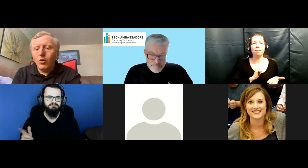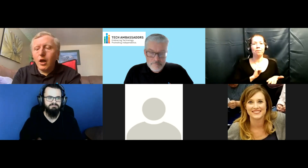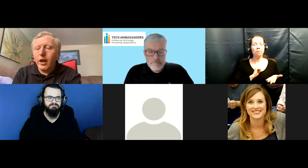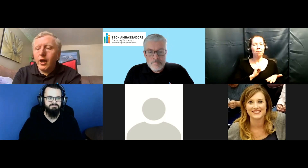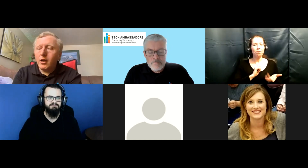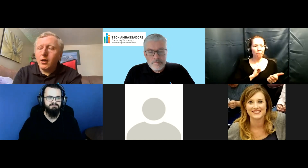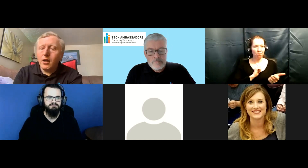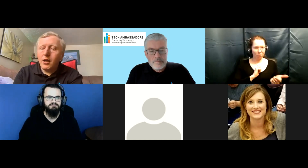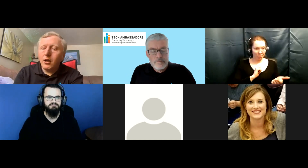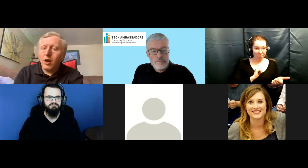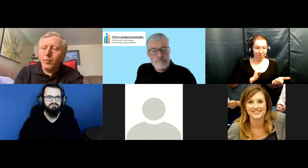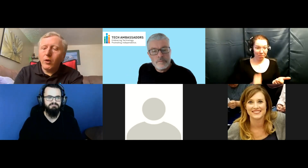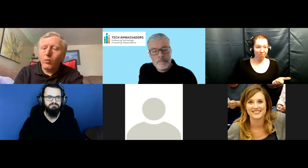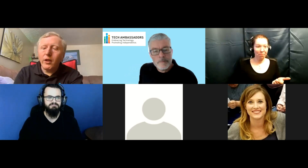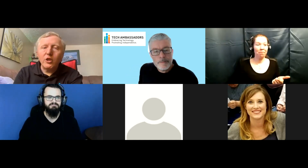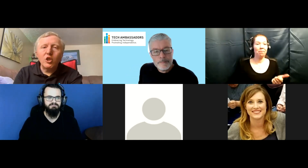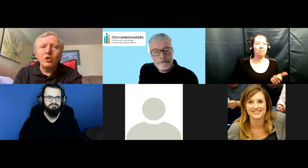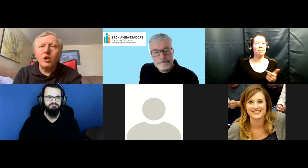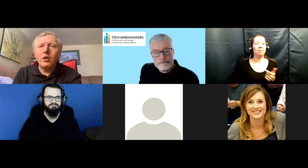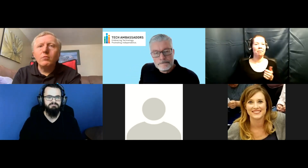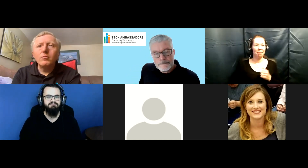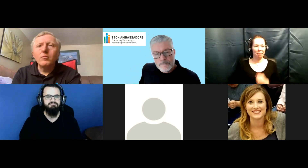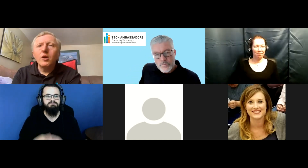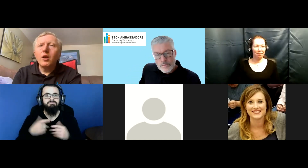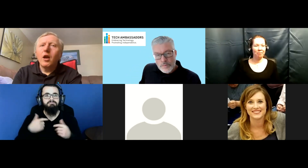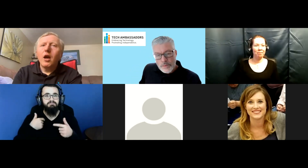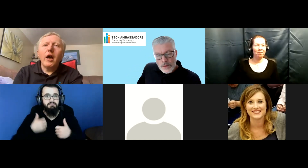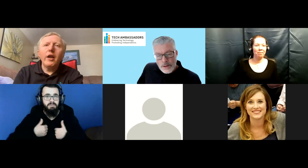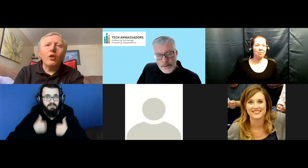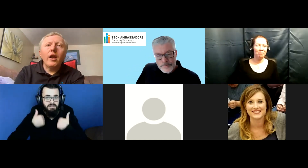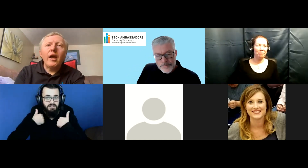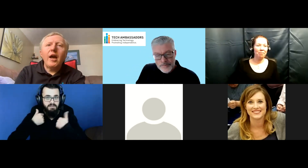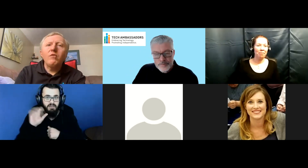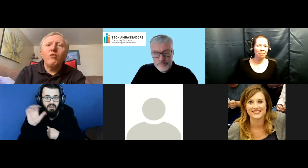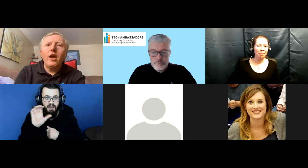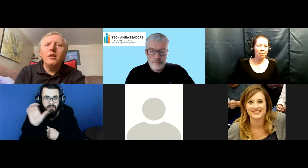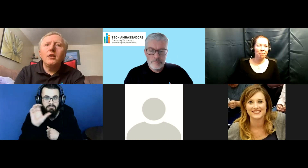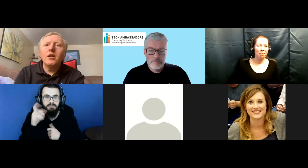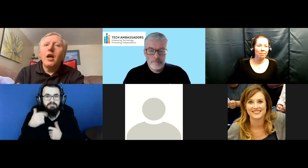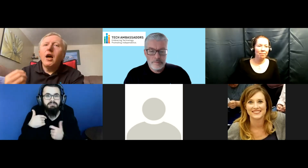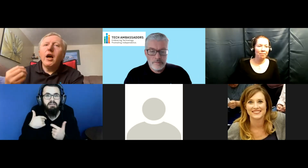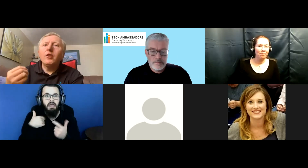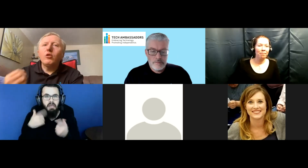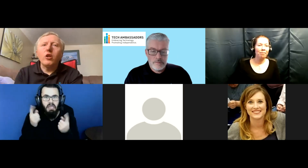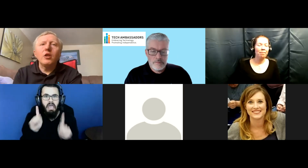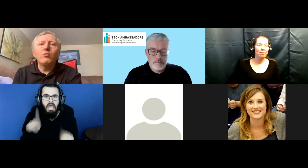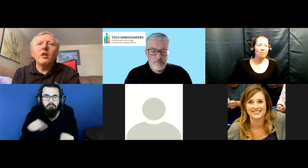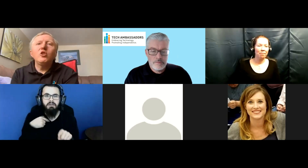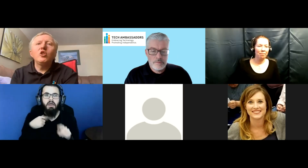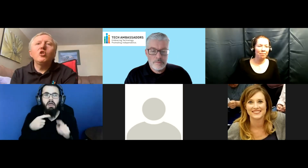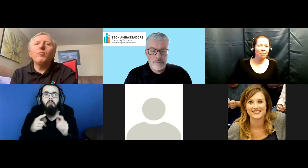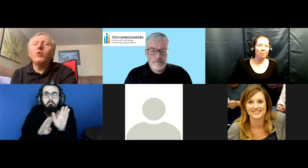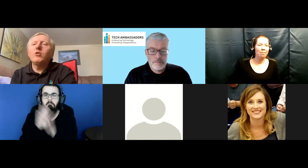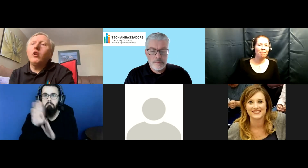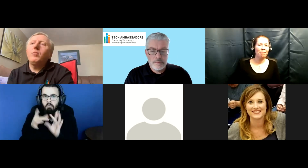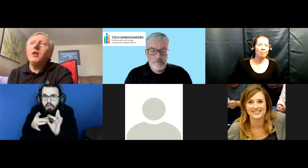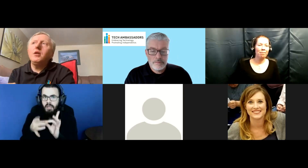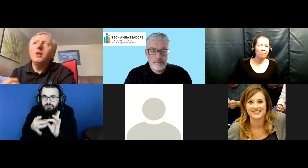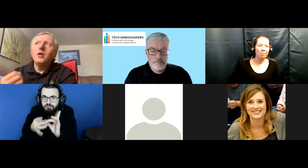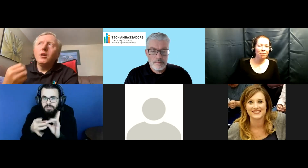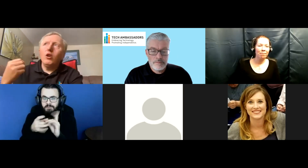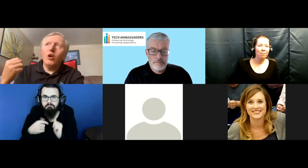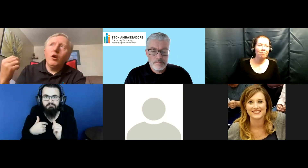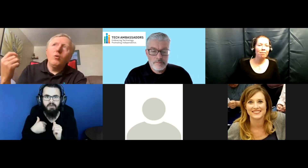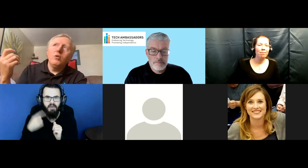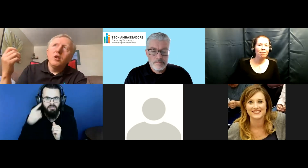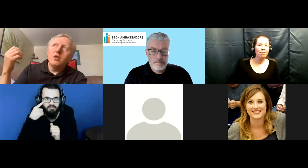And I ended up in a relationship. I thought I had friends. I thought this relationship was going to be,